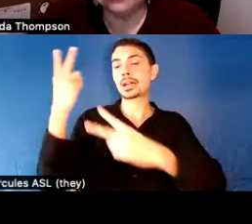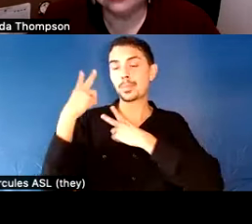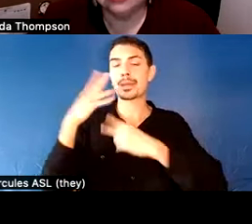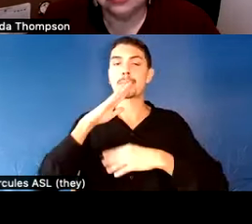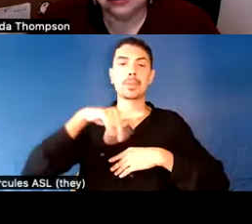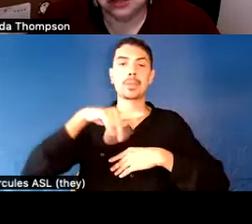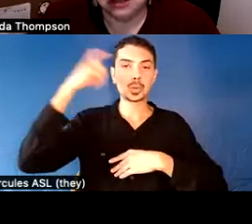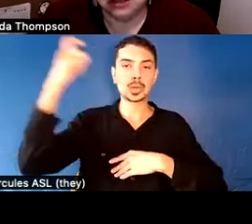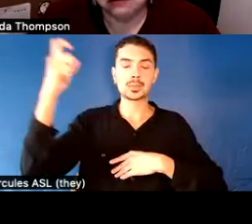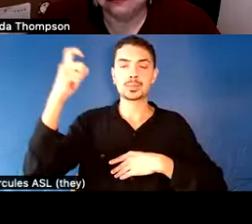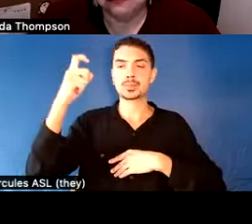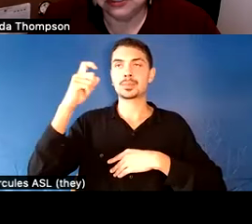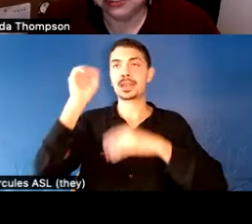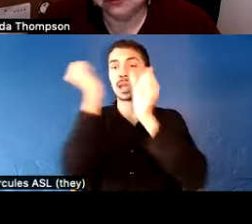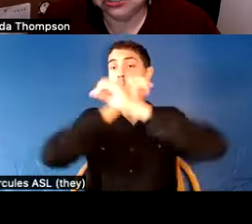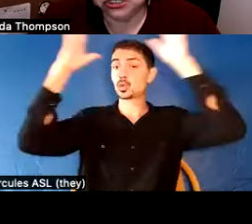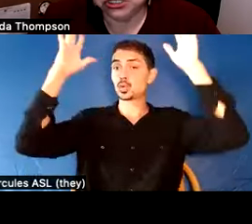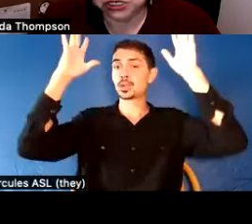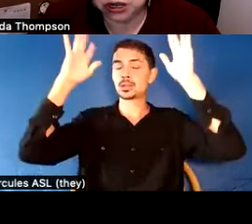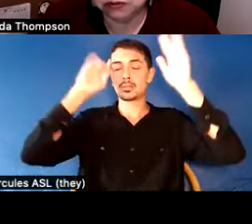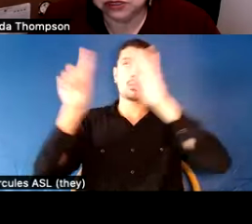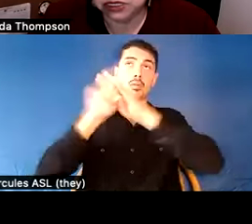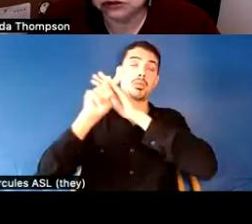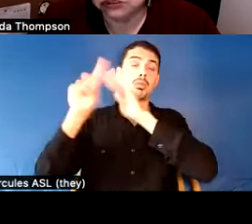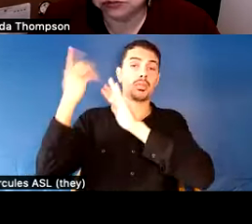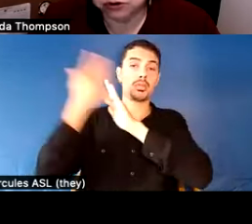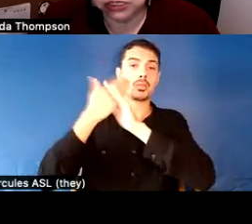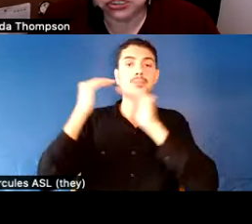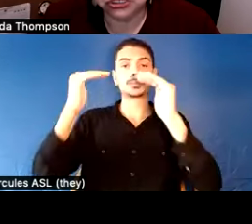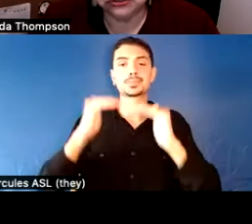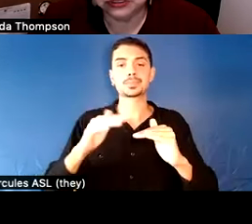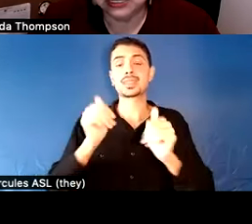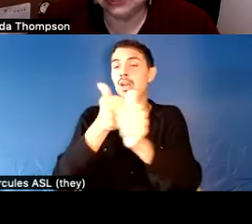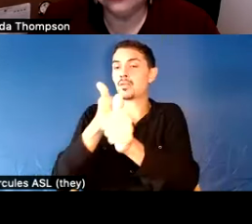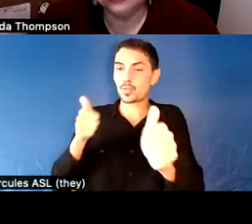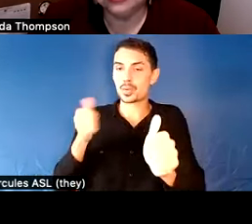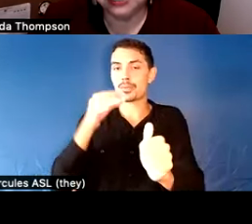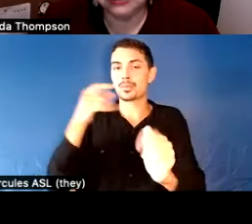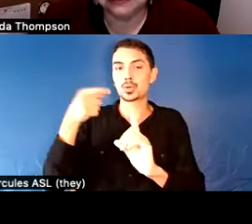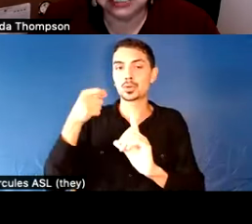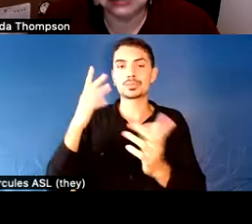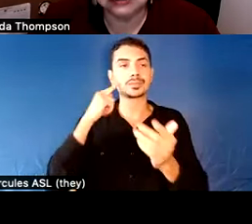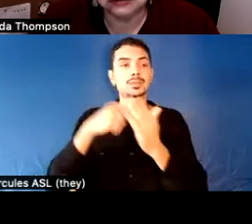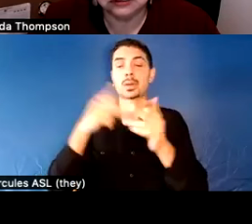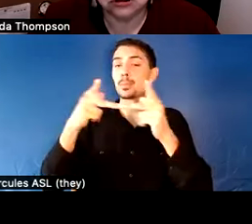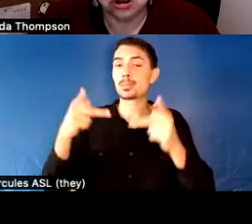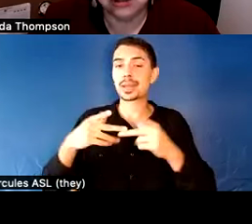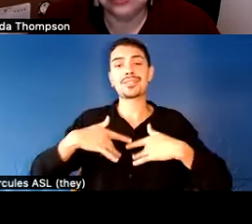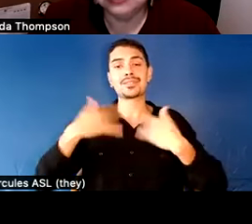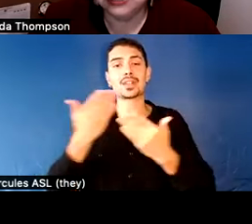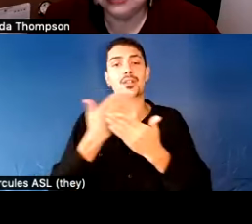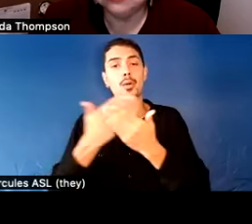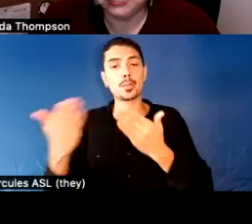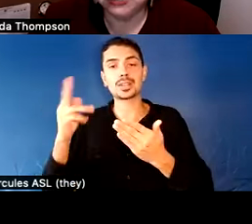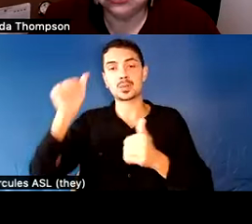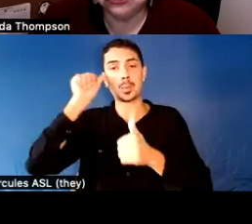event, feeling emotionally numb, guilt, depression, losing interest in activities. Other